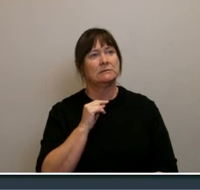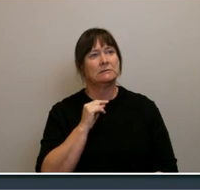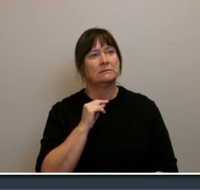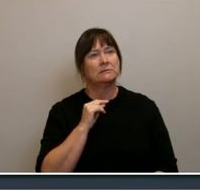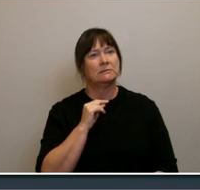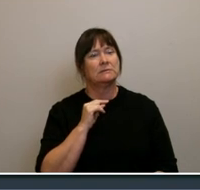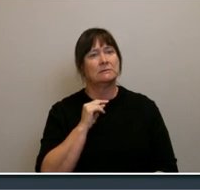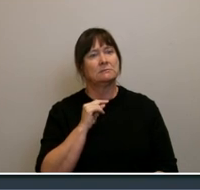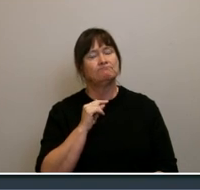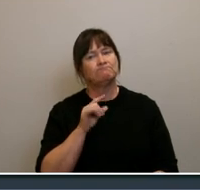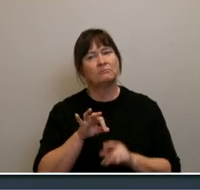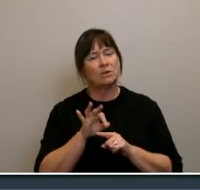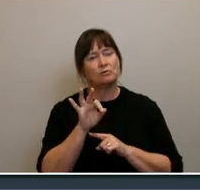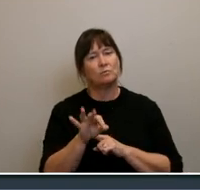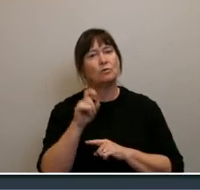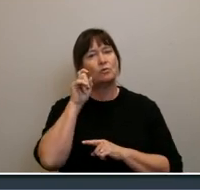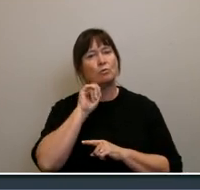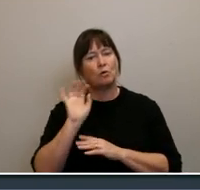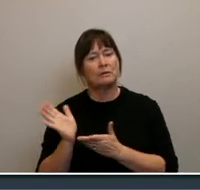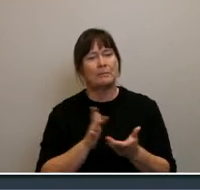water supply issues we have.